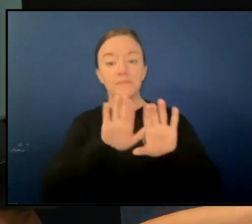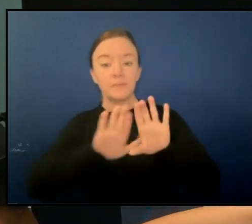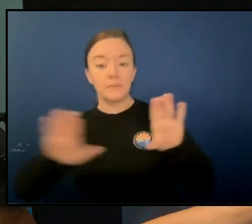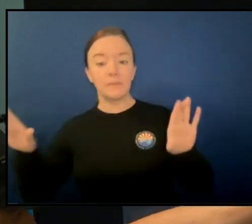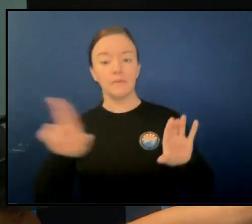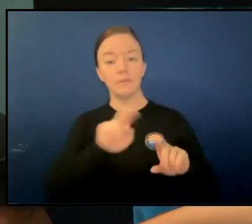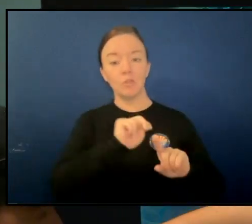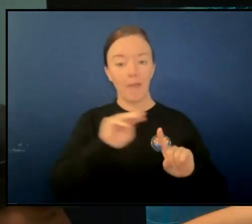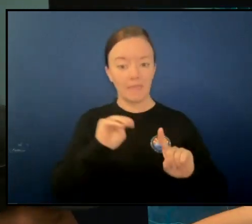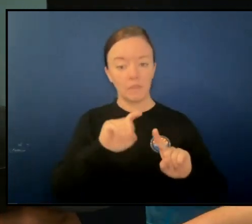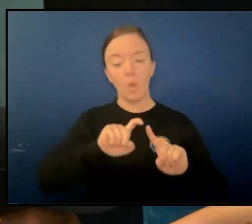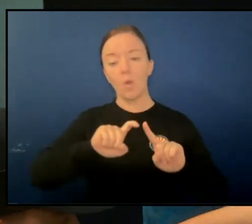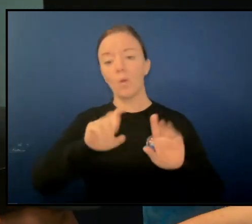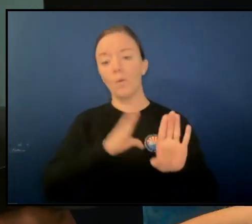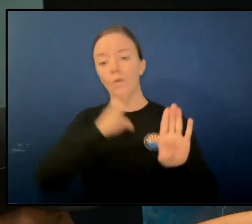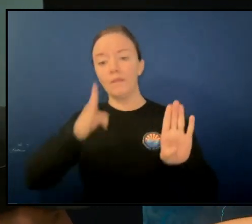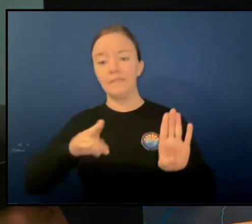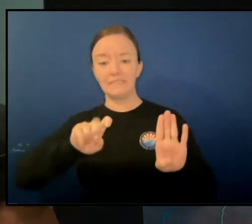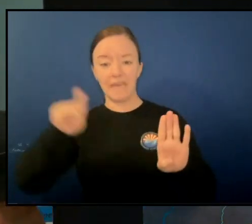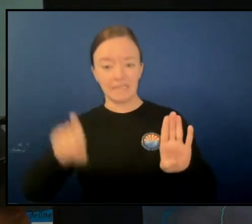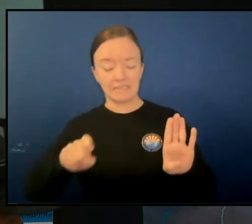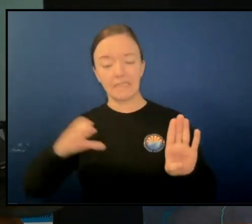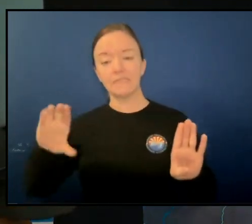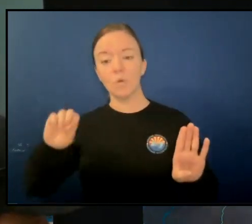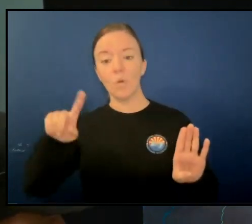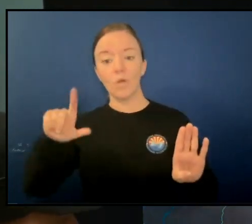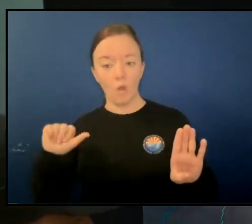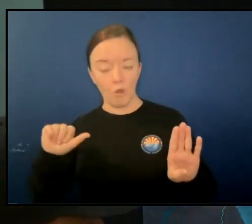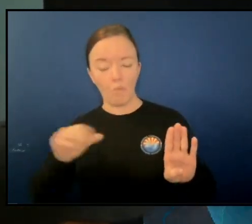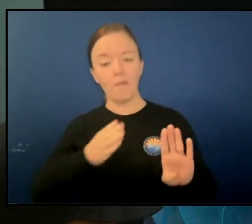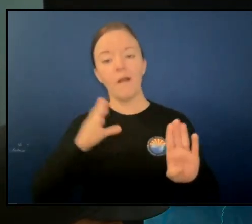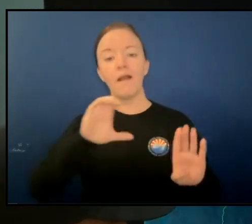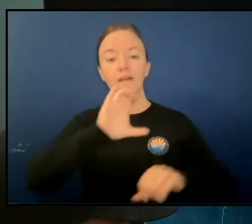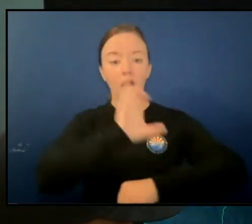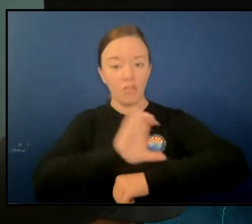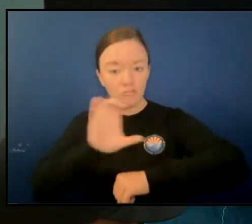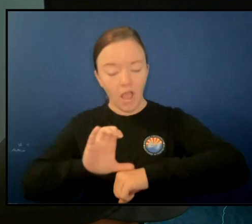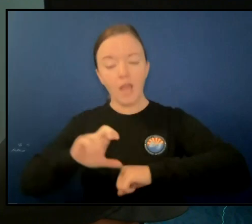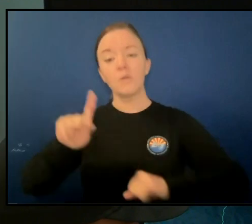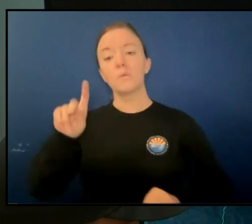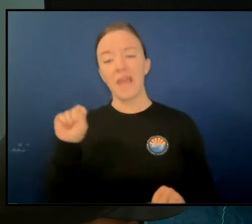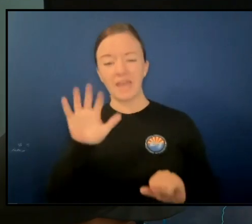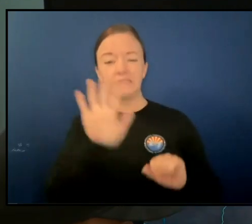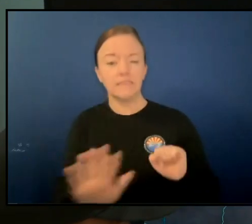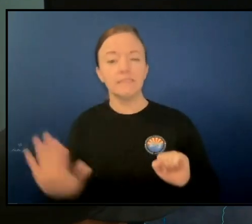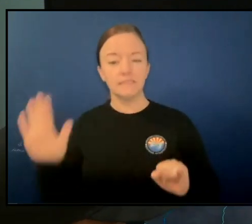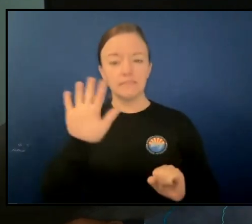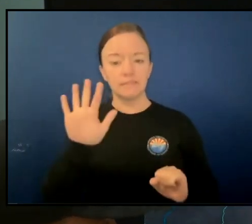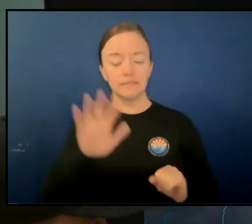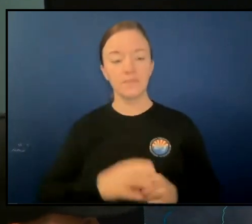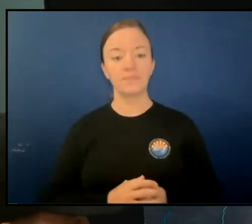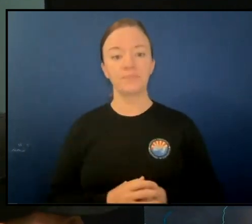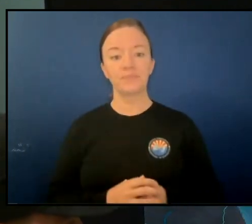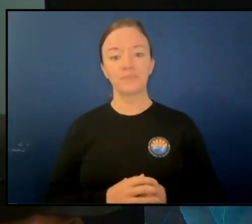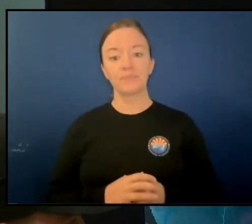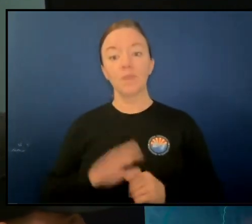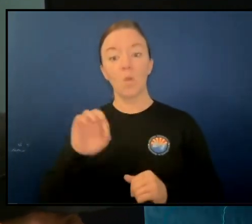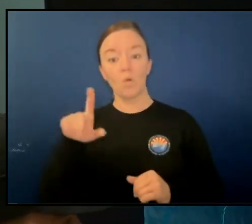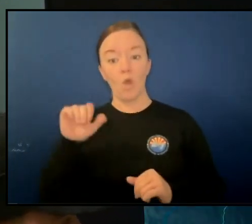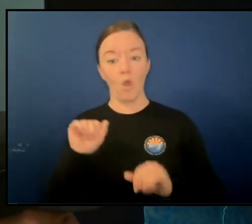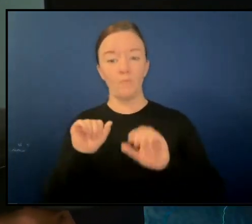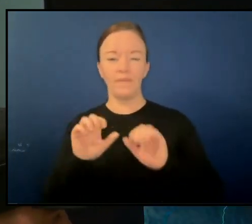Oklahoma, Colorado, and Kansas. And what you'll notice here over southern central Oklahoma is a